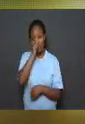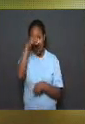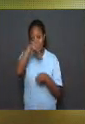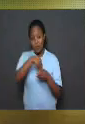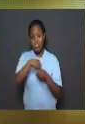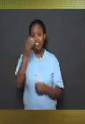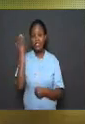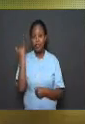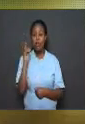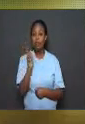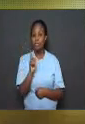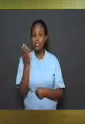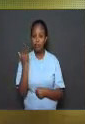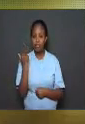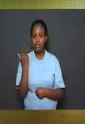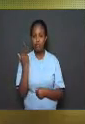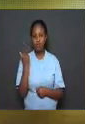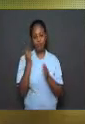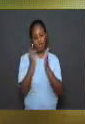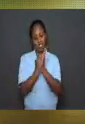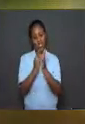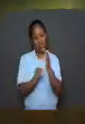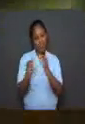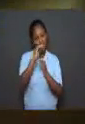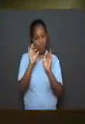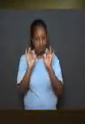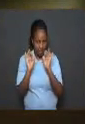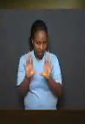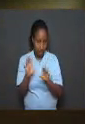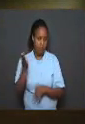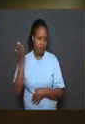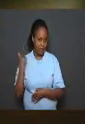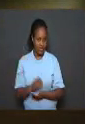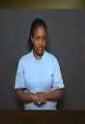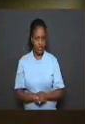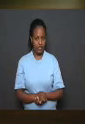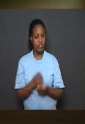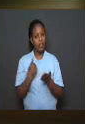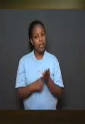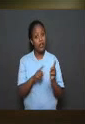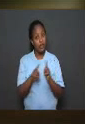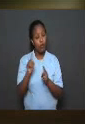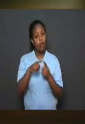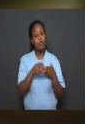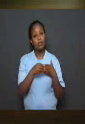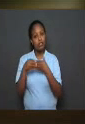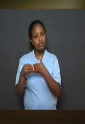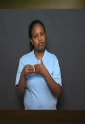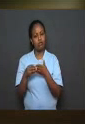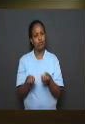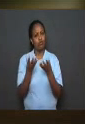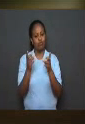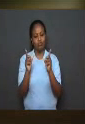Ethiopia, there was no rule of law. This led to many